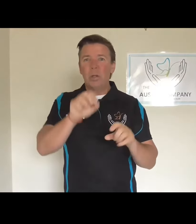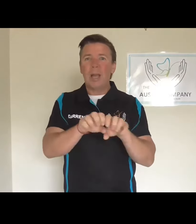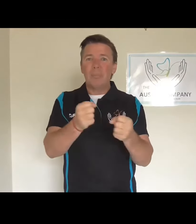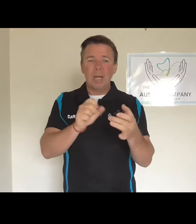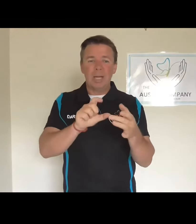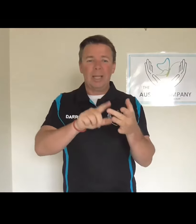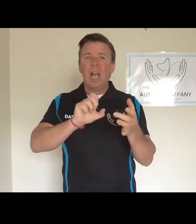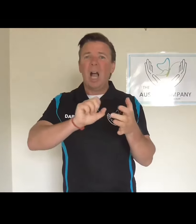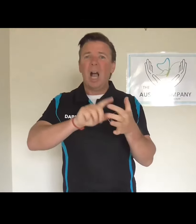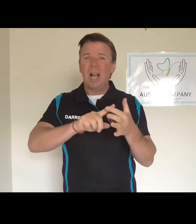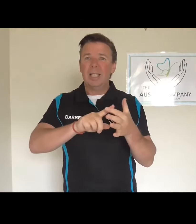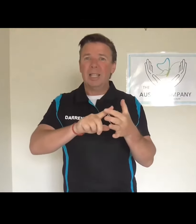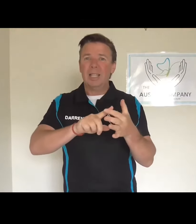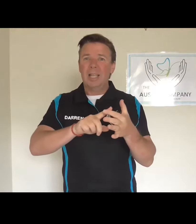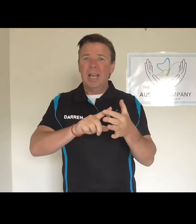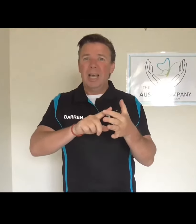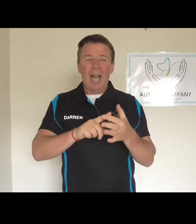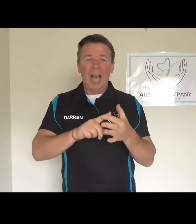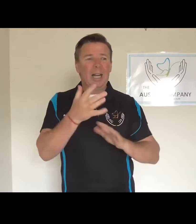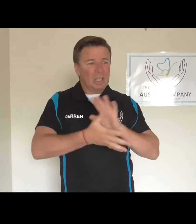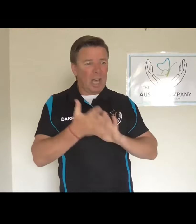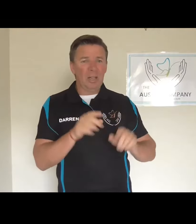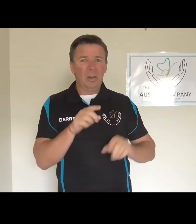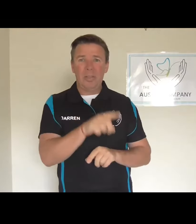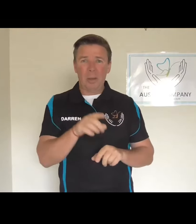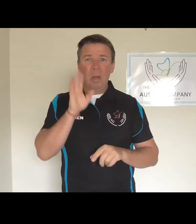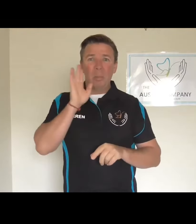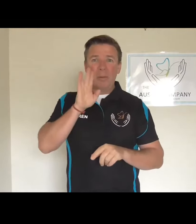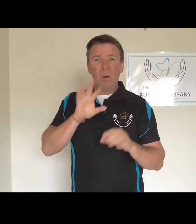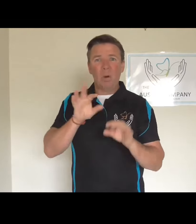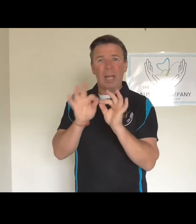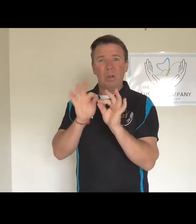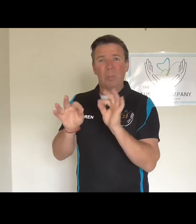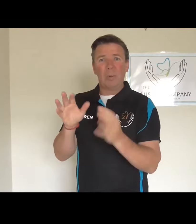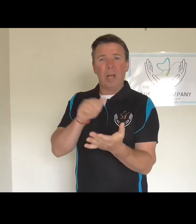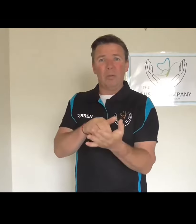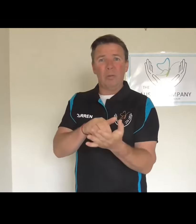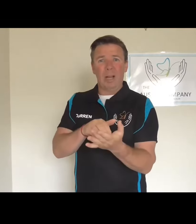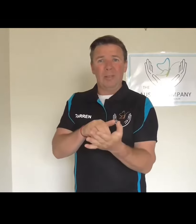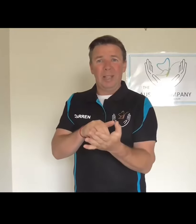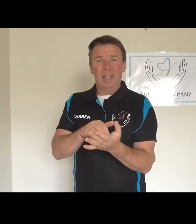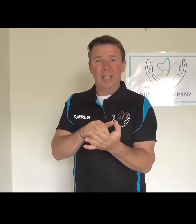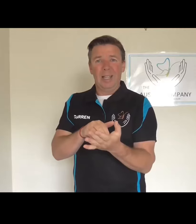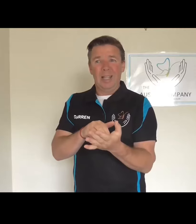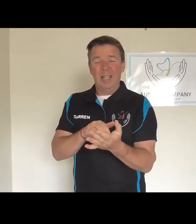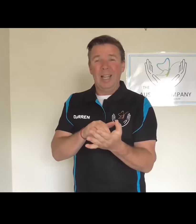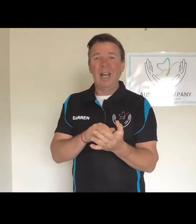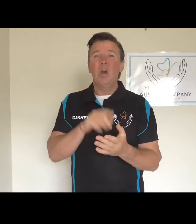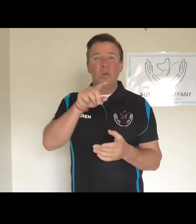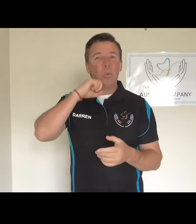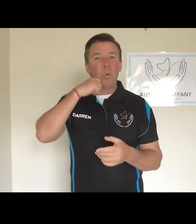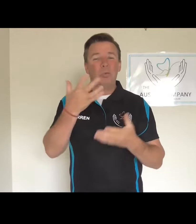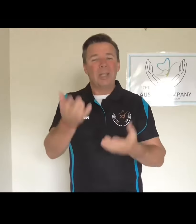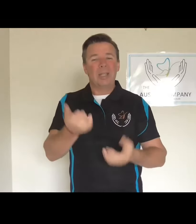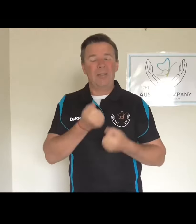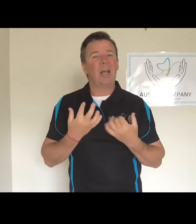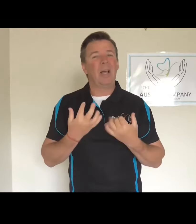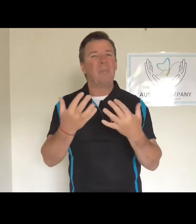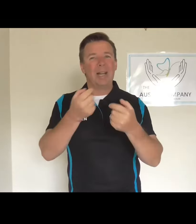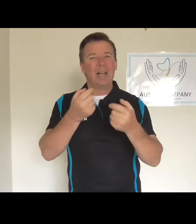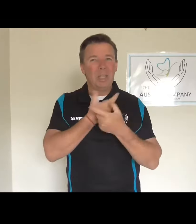person you can break the ice and sign to them before interpreter arrives. You